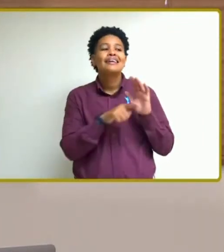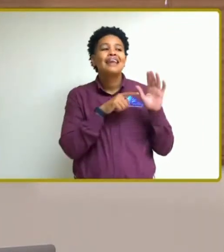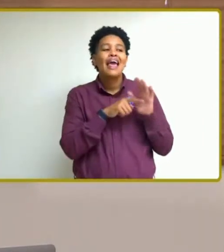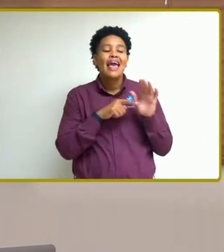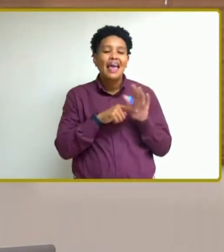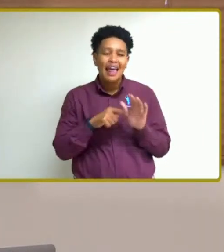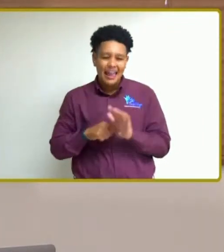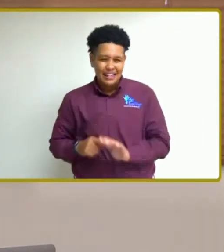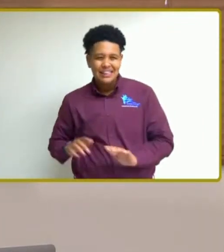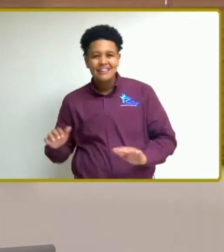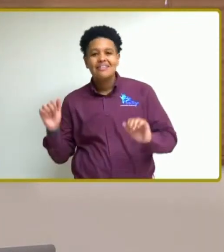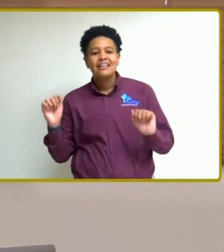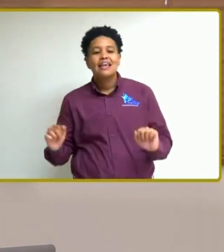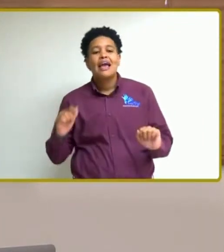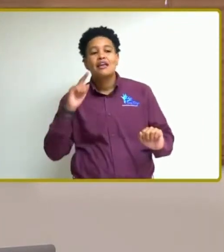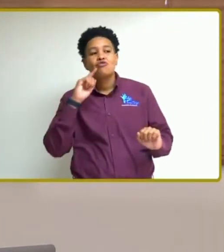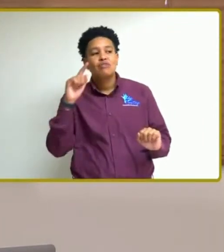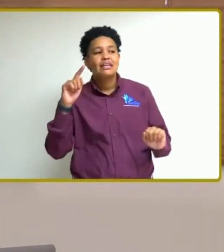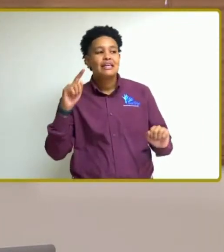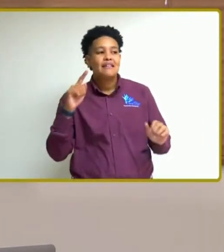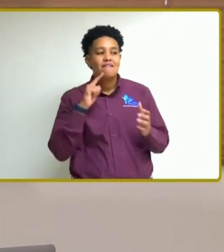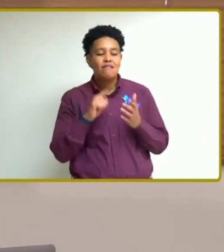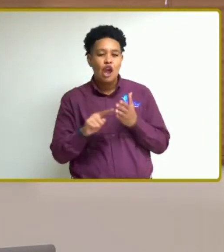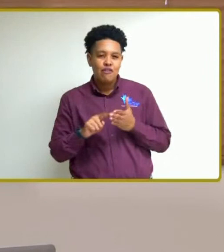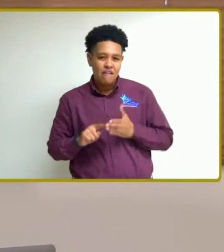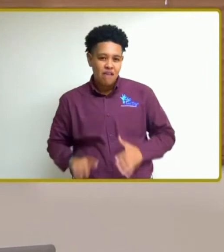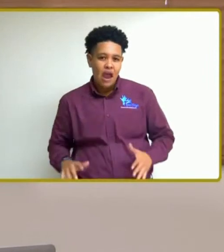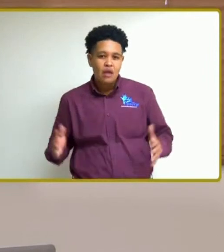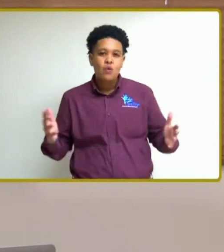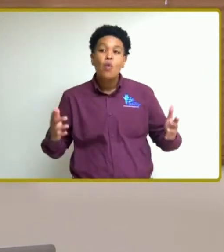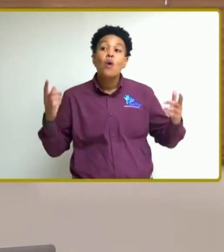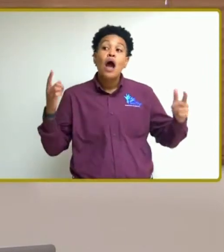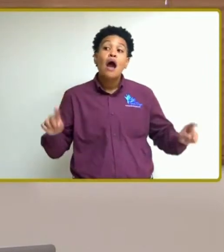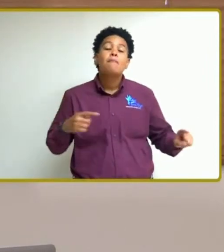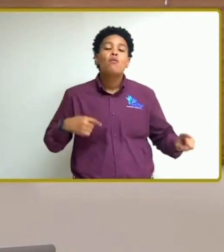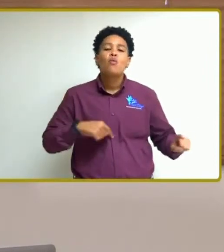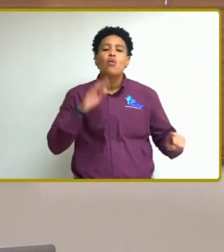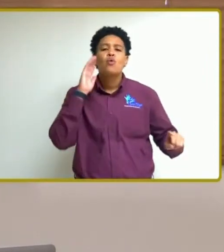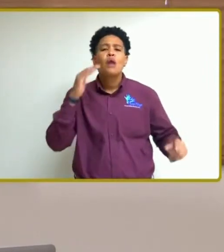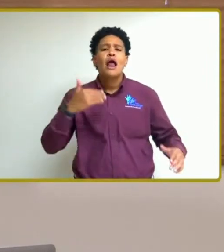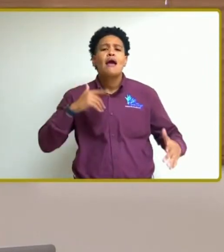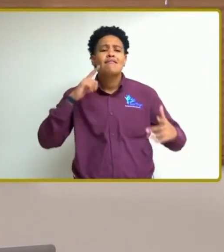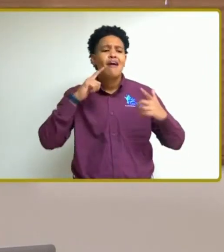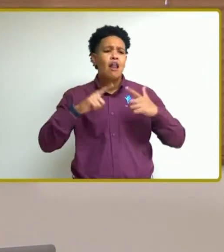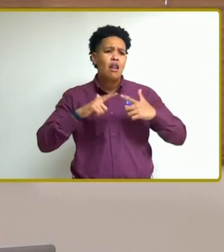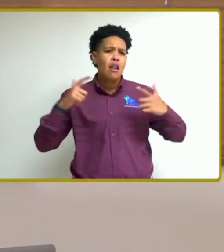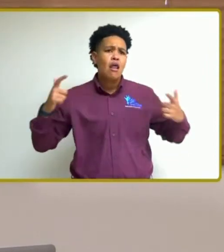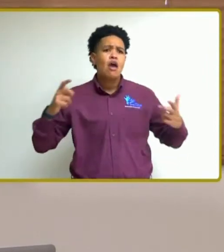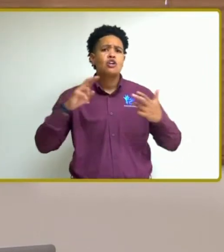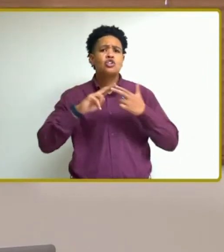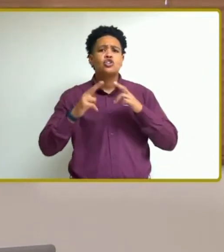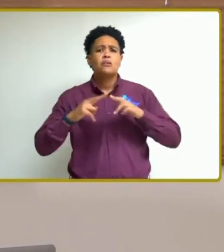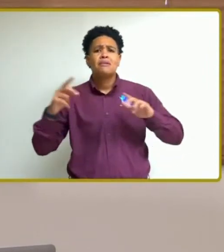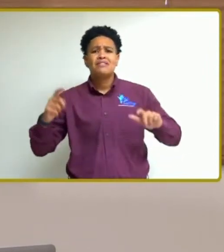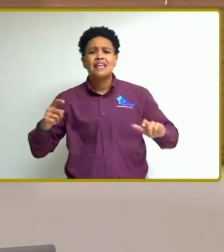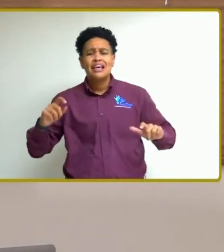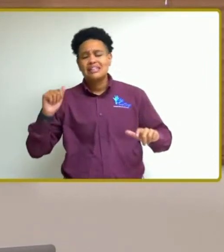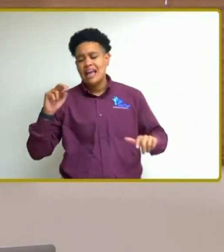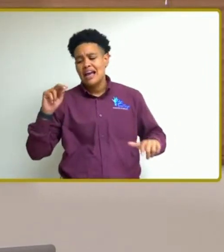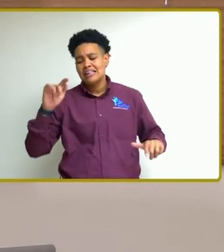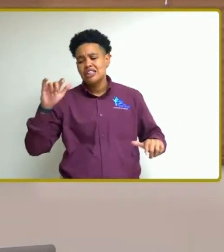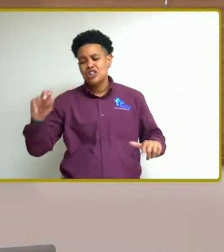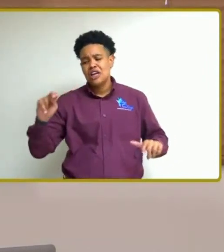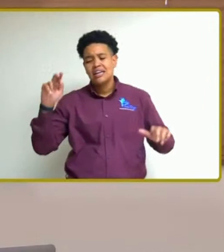negatives can be verified. What will happen is that we will have a large number of tests, antigen